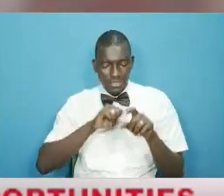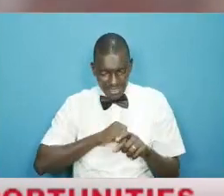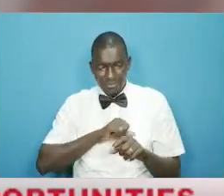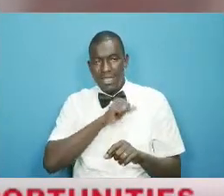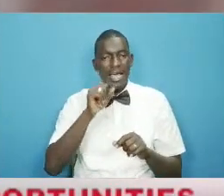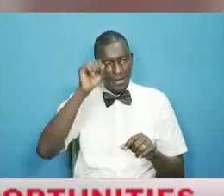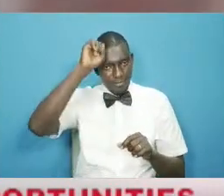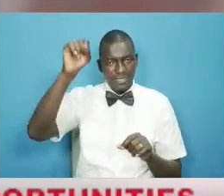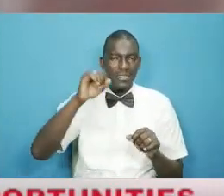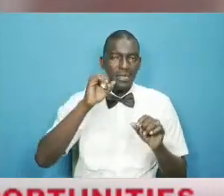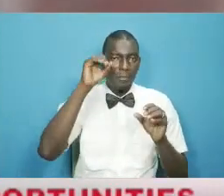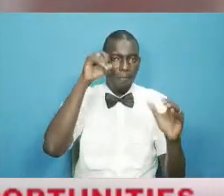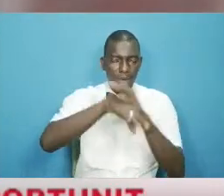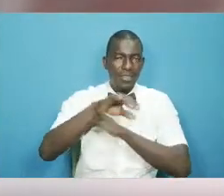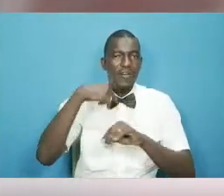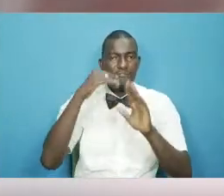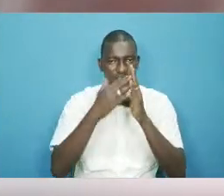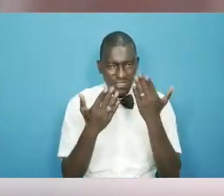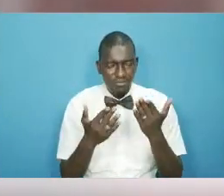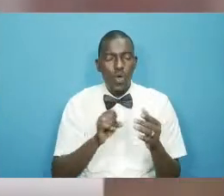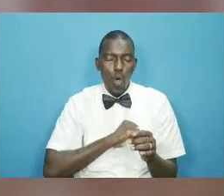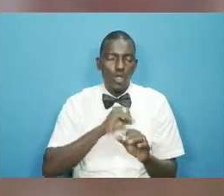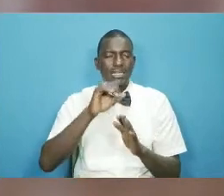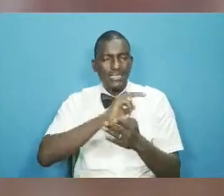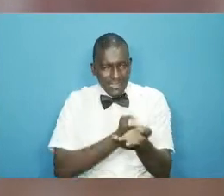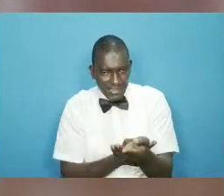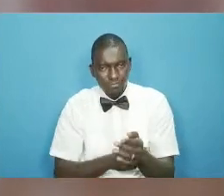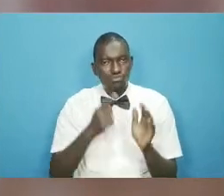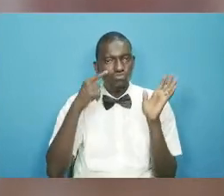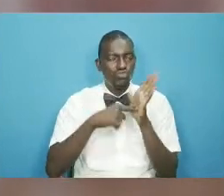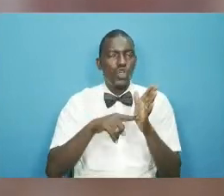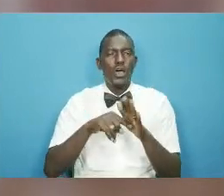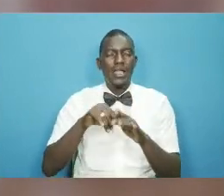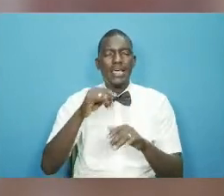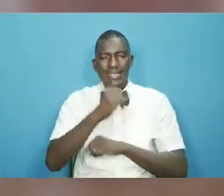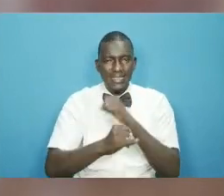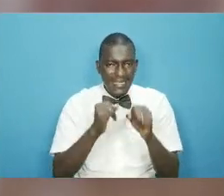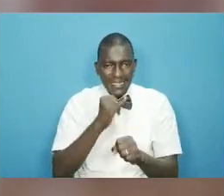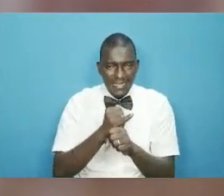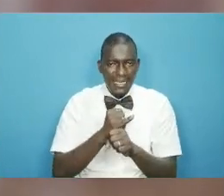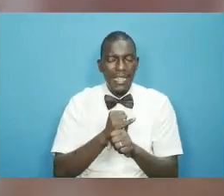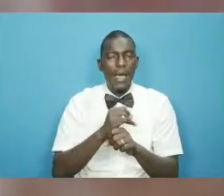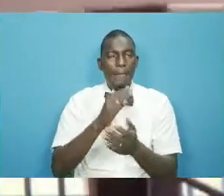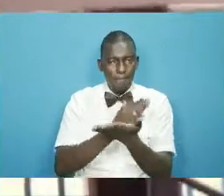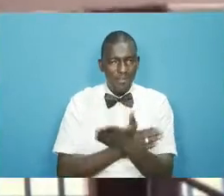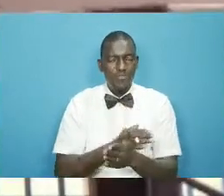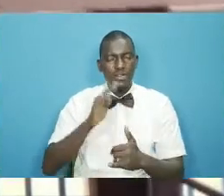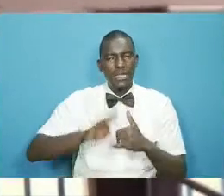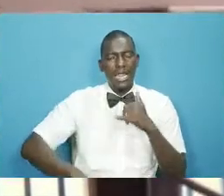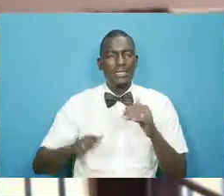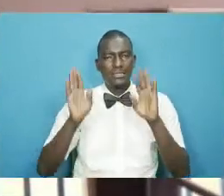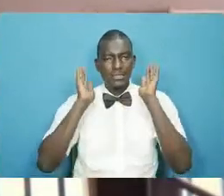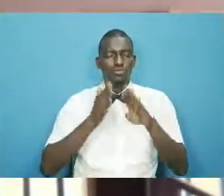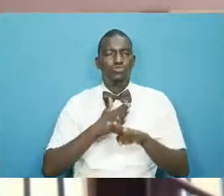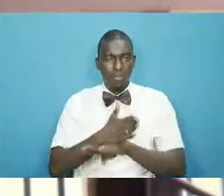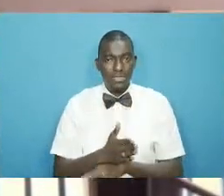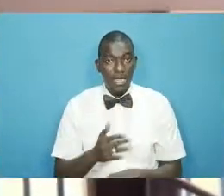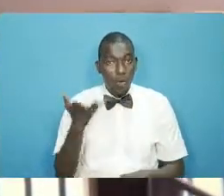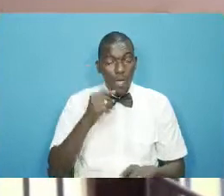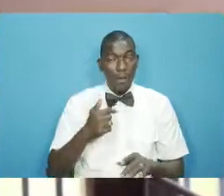posing for photos with one of his trademark sheep surfaced online just days before the last Tobaski feast. When